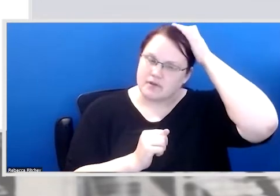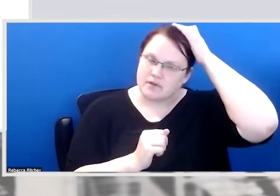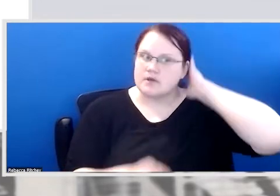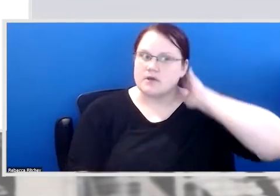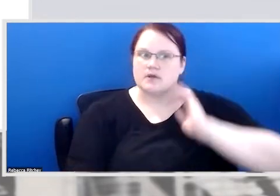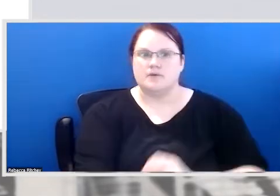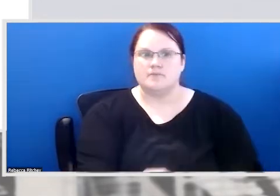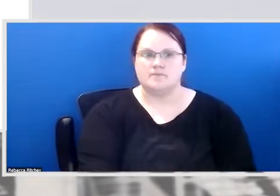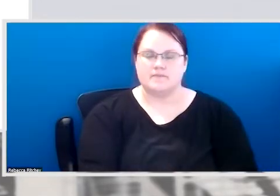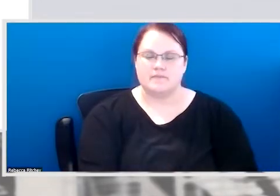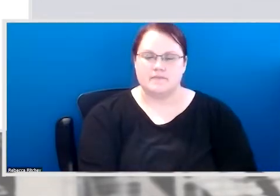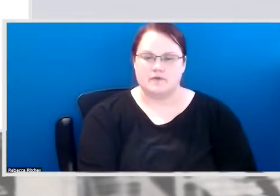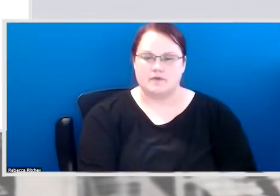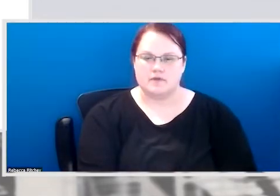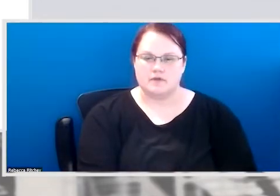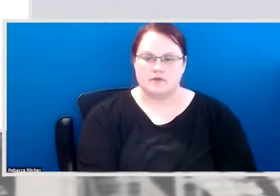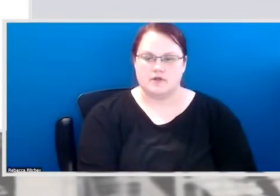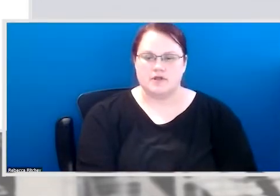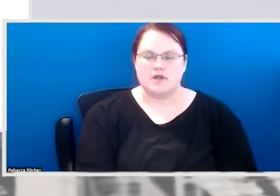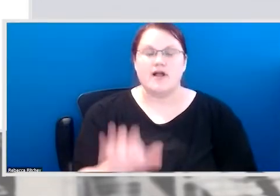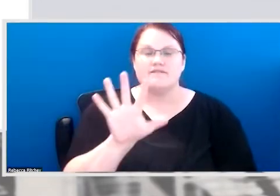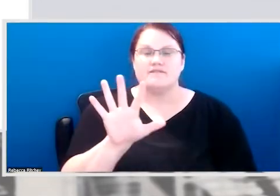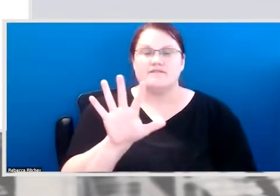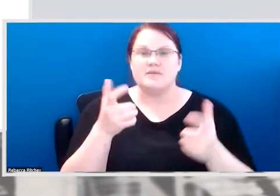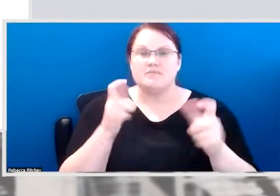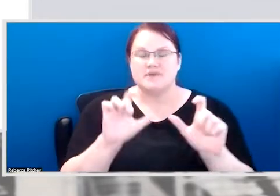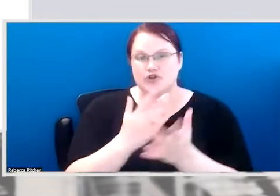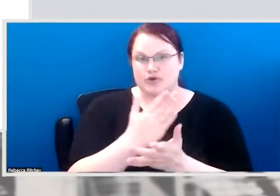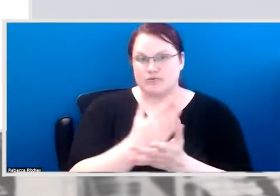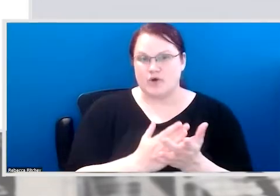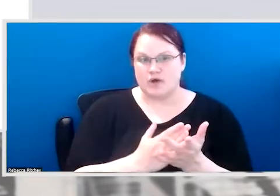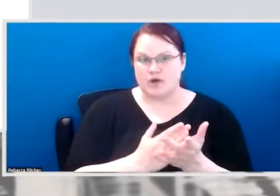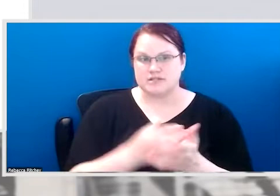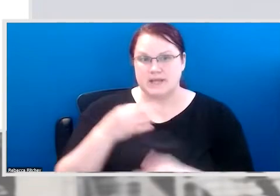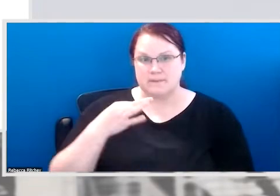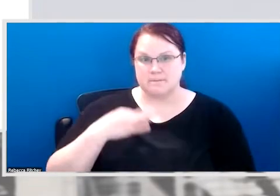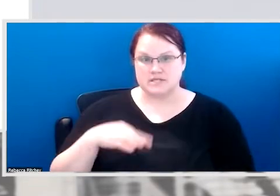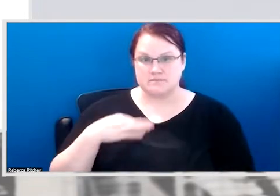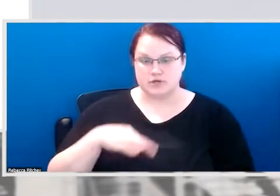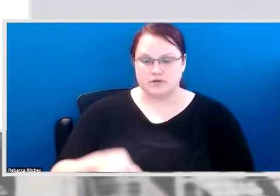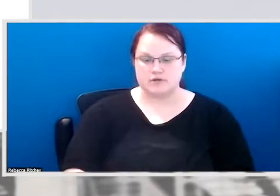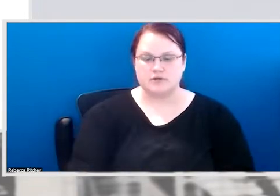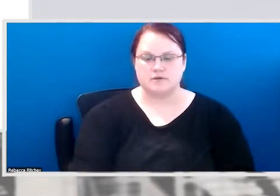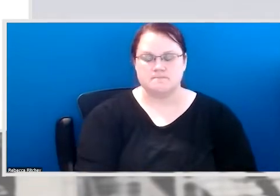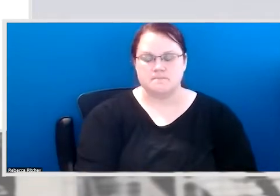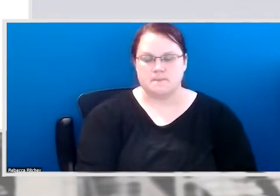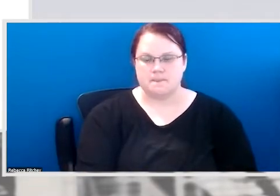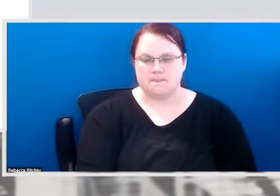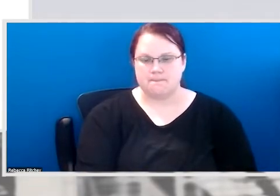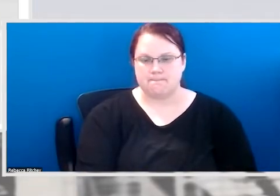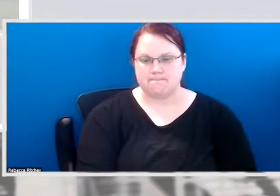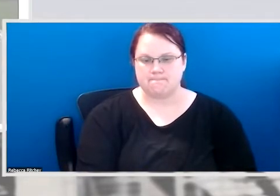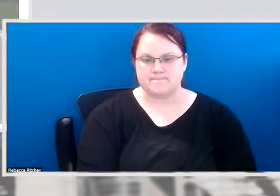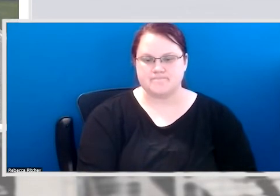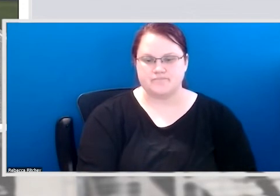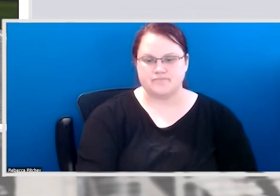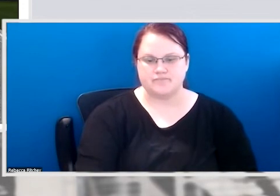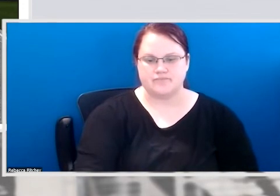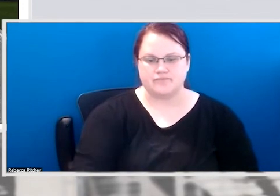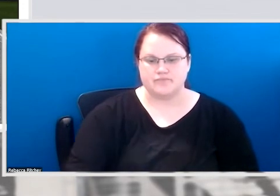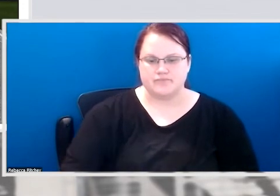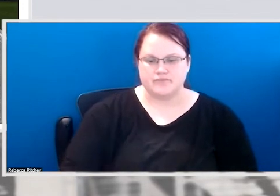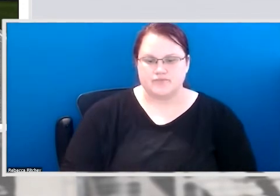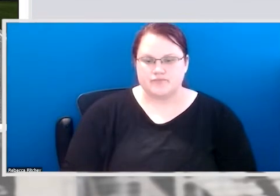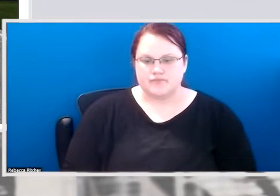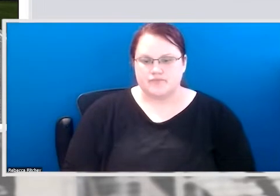5 real kind of larger parks in Pittsburgh. We have that opportunity to program there. So again, when we talk about